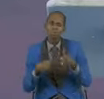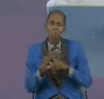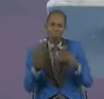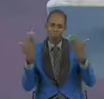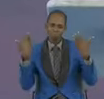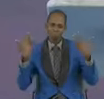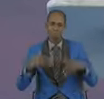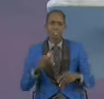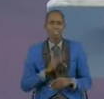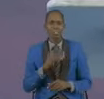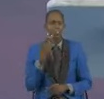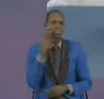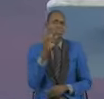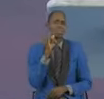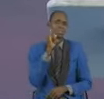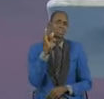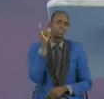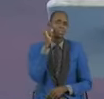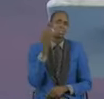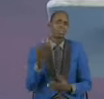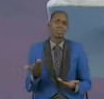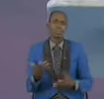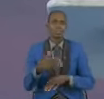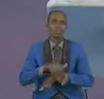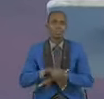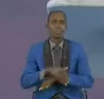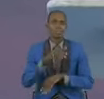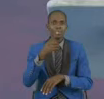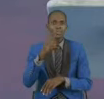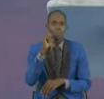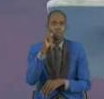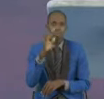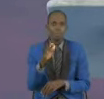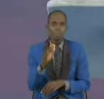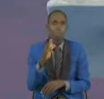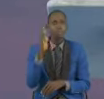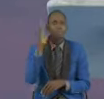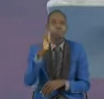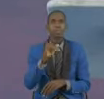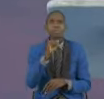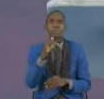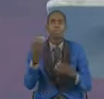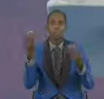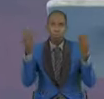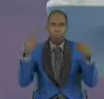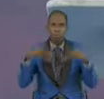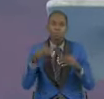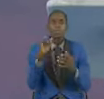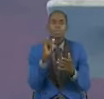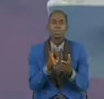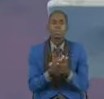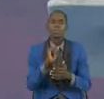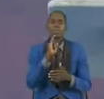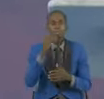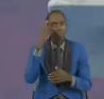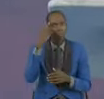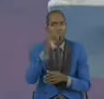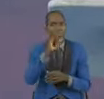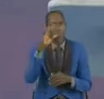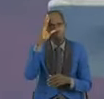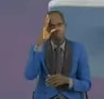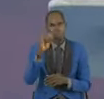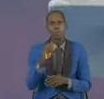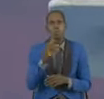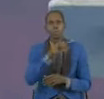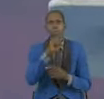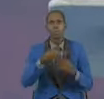night. The woman shall not put on that which belongs to a man. When you wear a jacket like